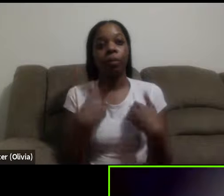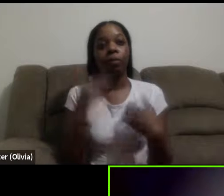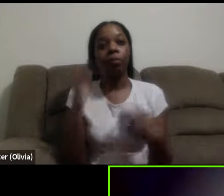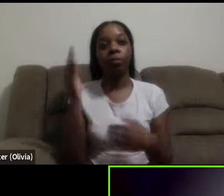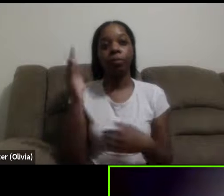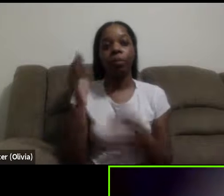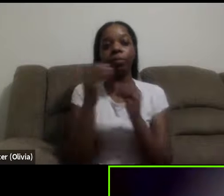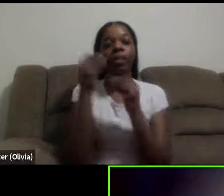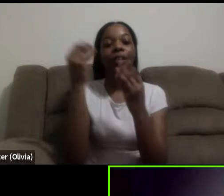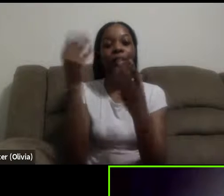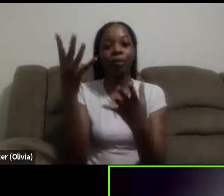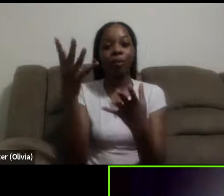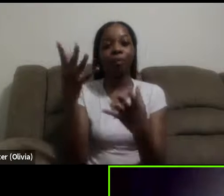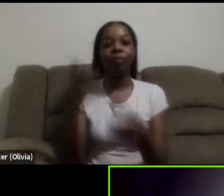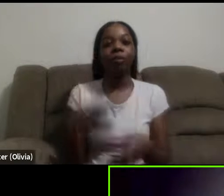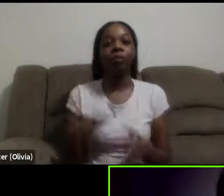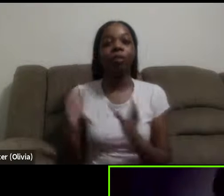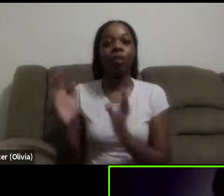chat.